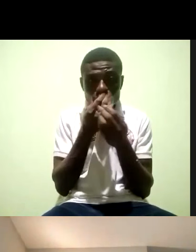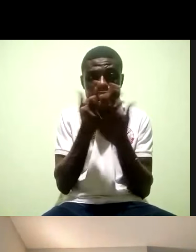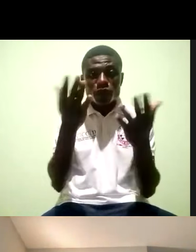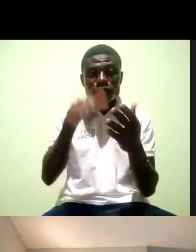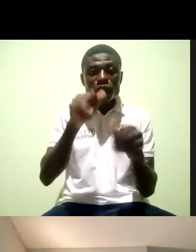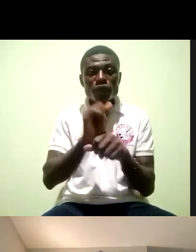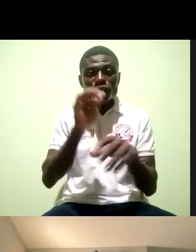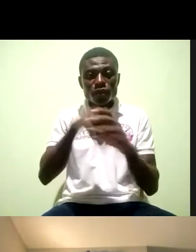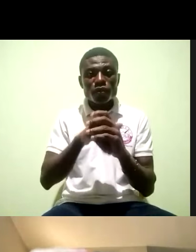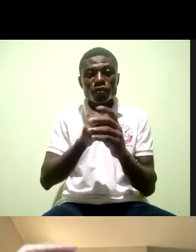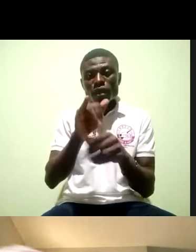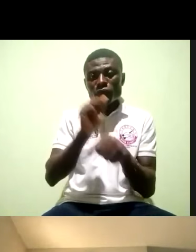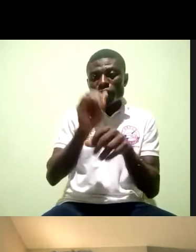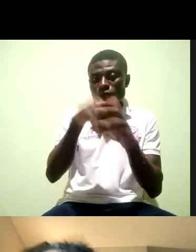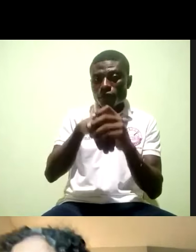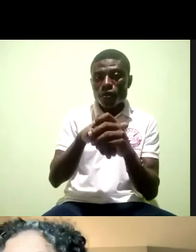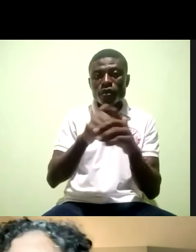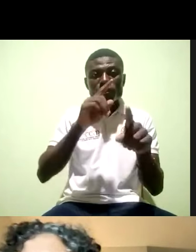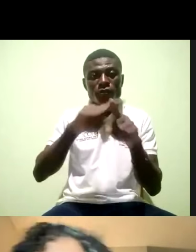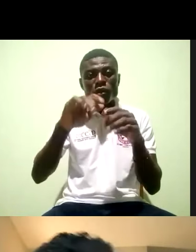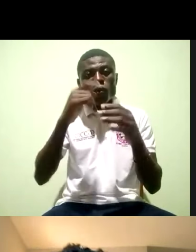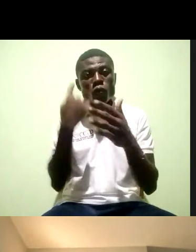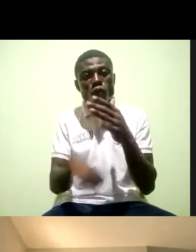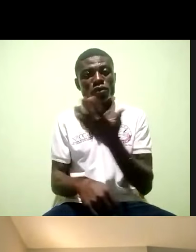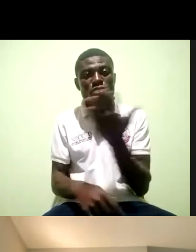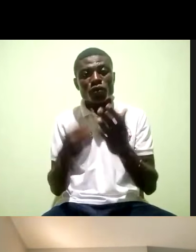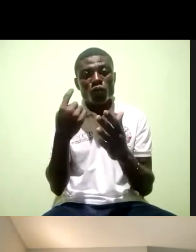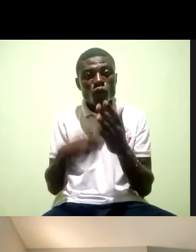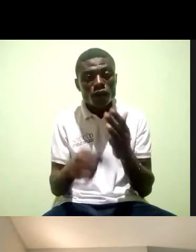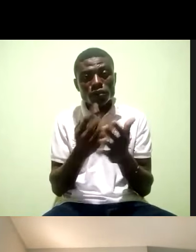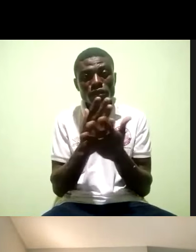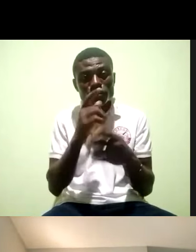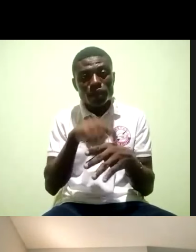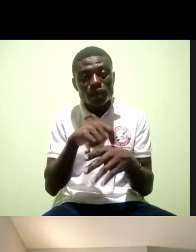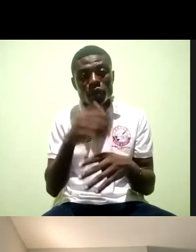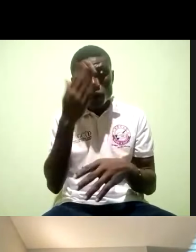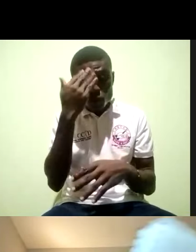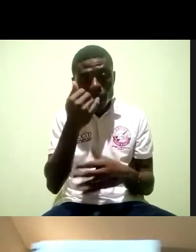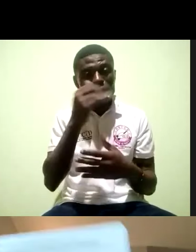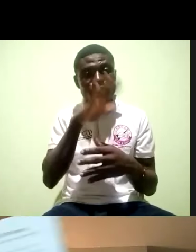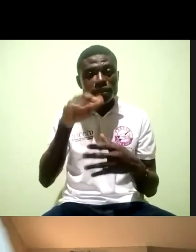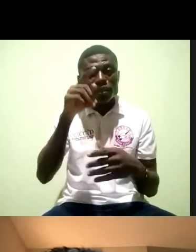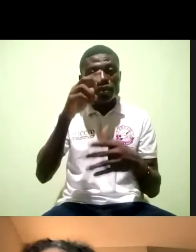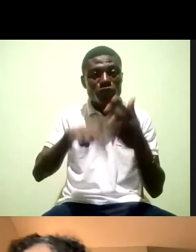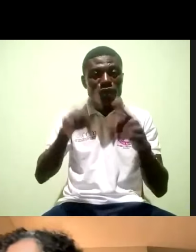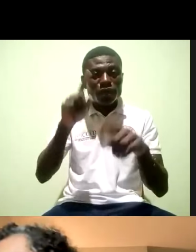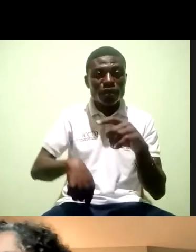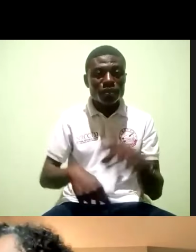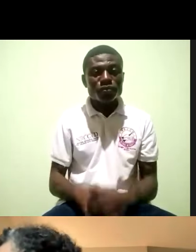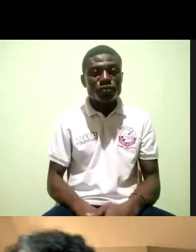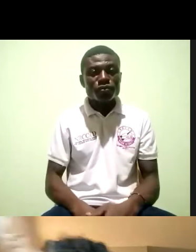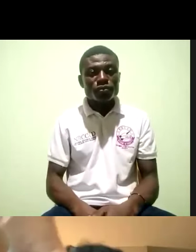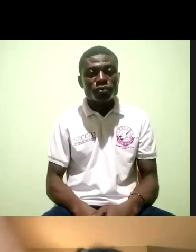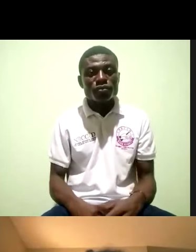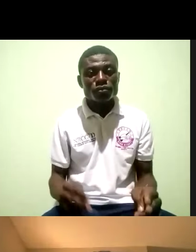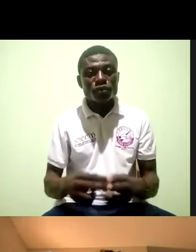deal with that part? What at times we will keep, while if the child has to read on this page, what I will do, I'll